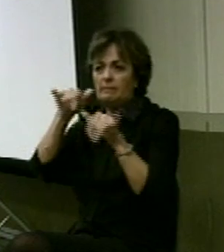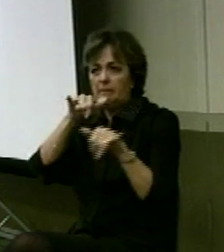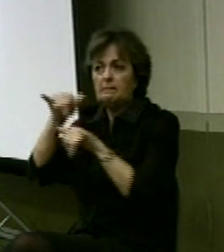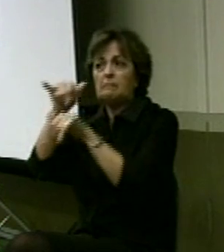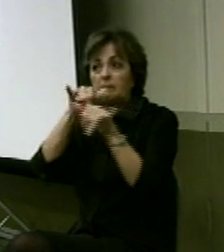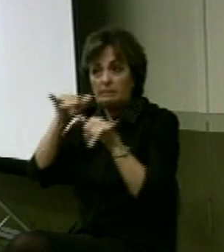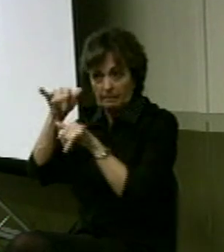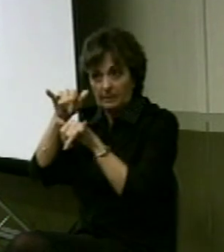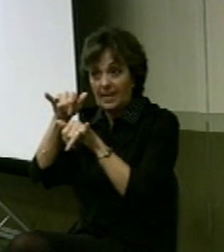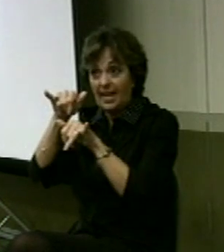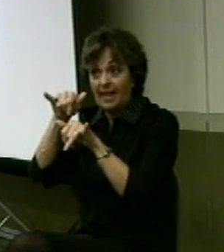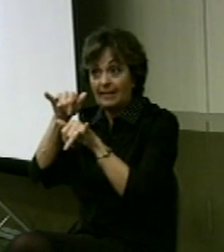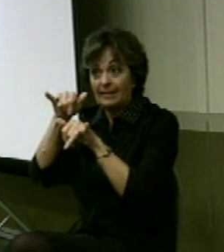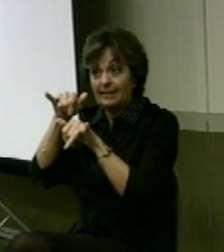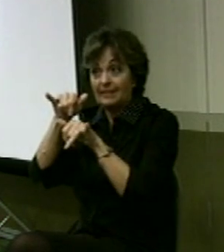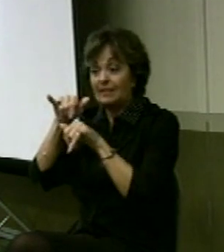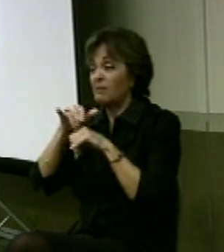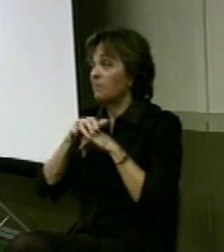Everybody's on task?